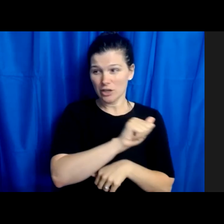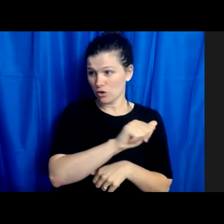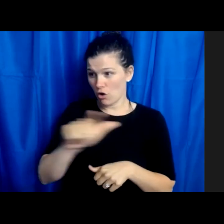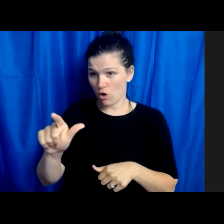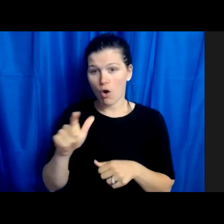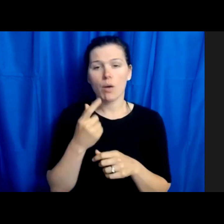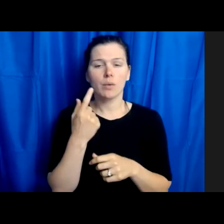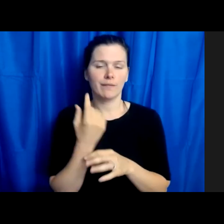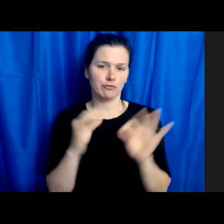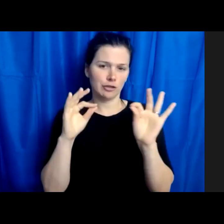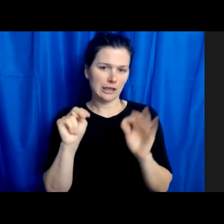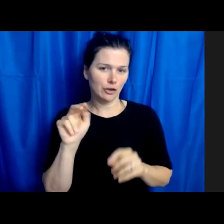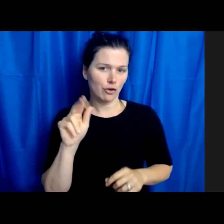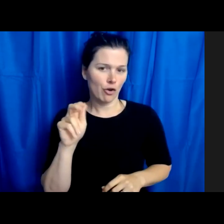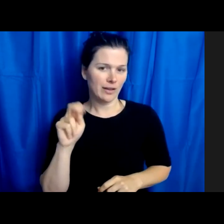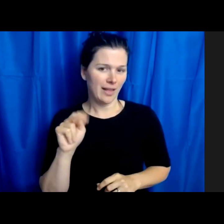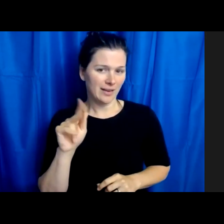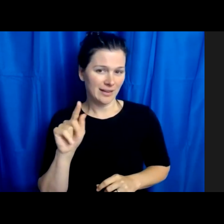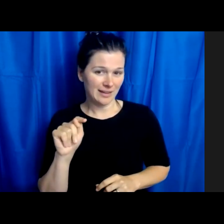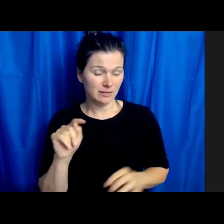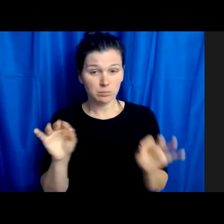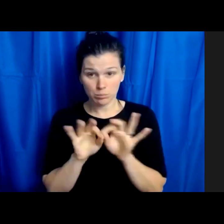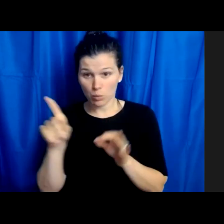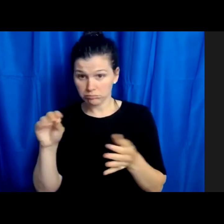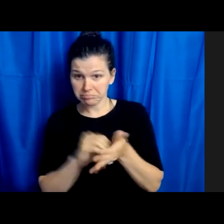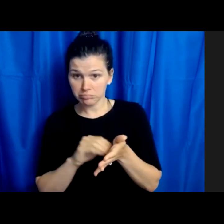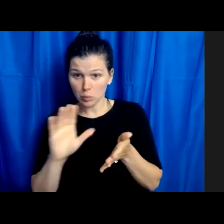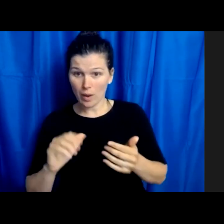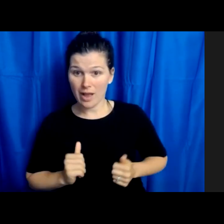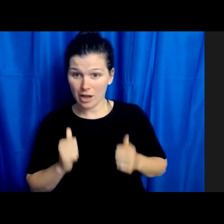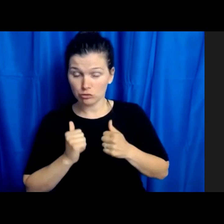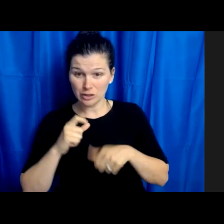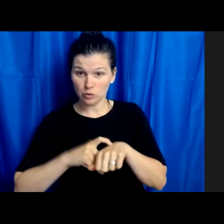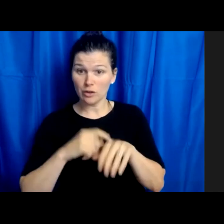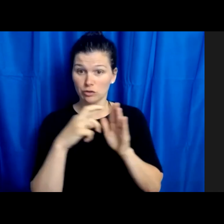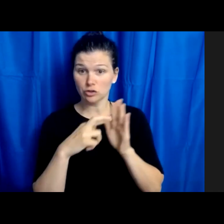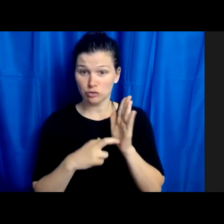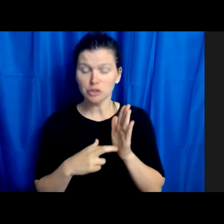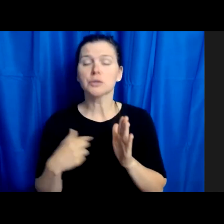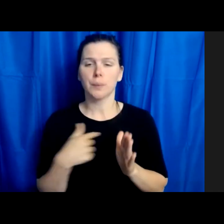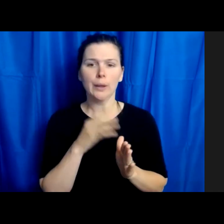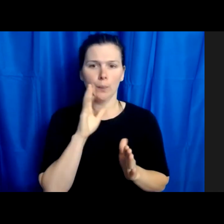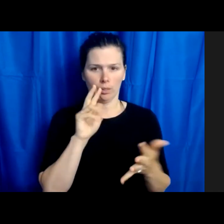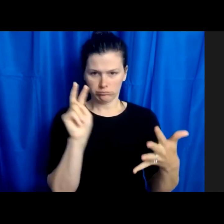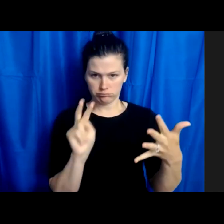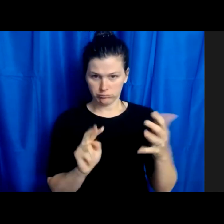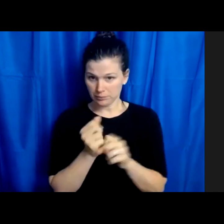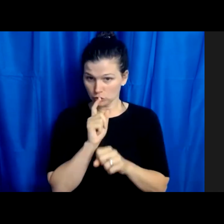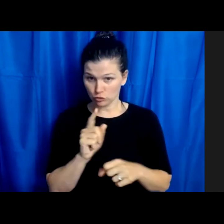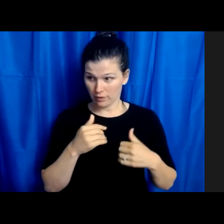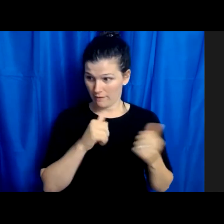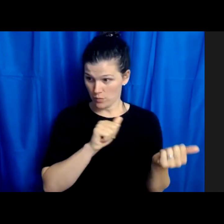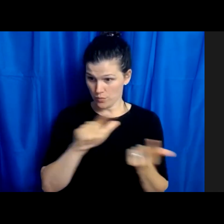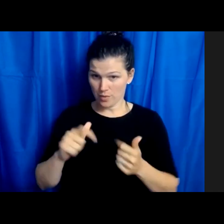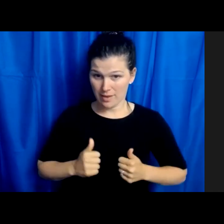kit. So as long as you added your address when you registered, we will have that. I will go through and verify that we have all of your addresses. So you may